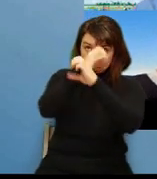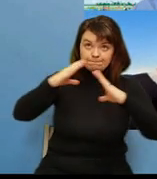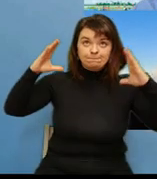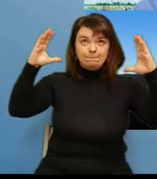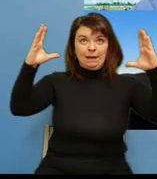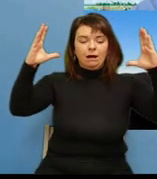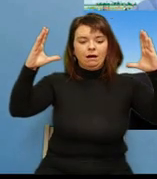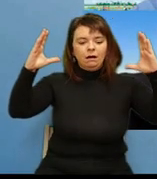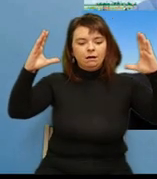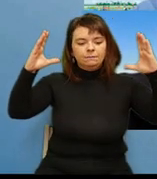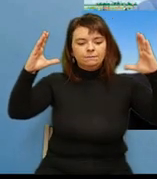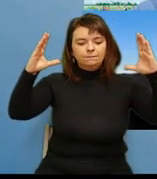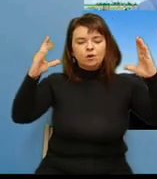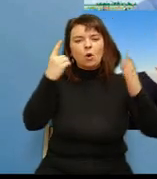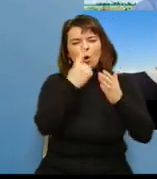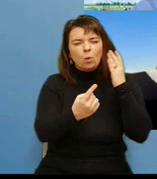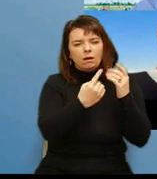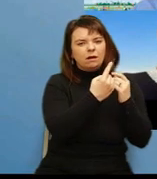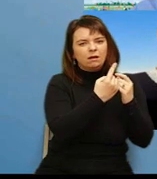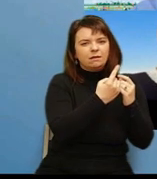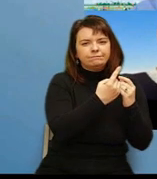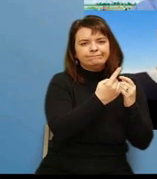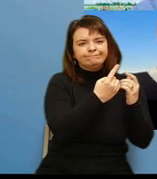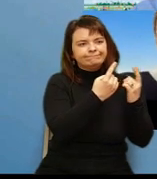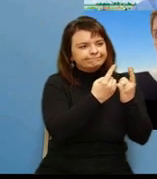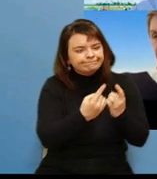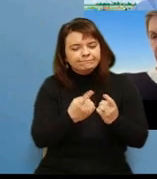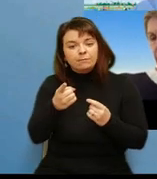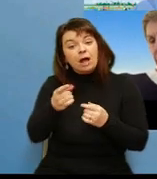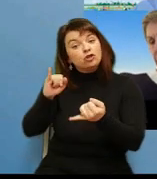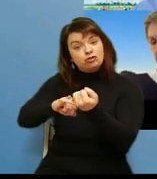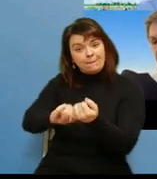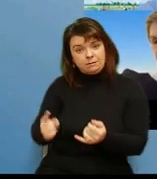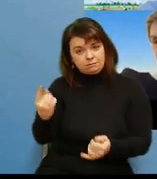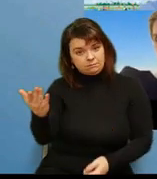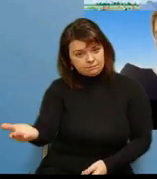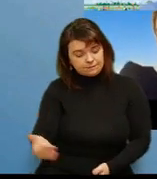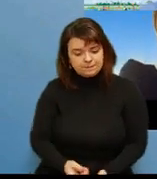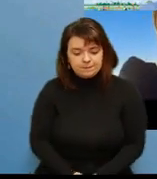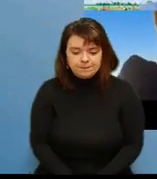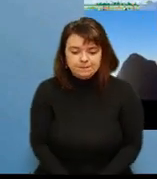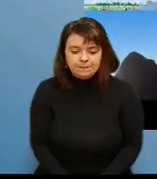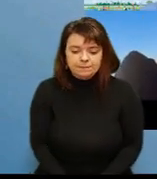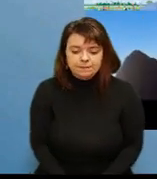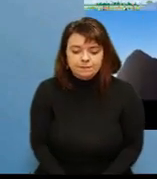the CQC ratings, not just the ones that don't come out too well. Over to you, Shepard.